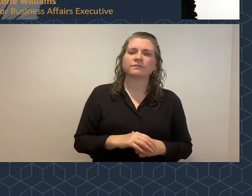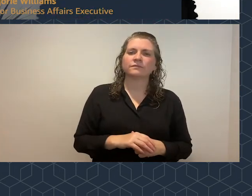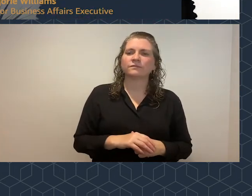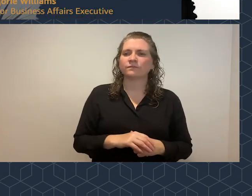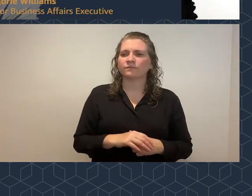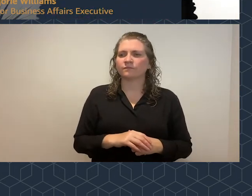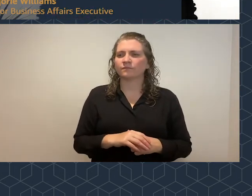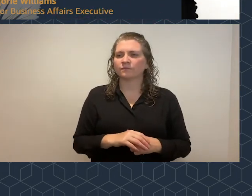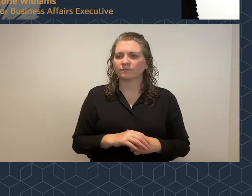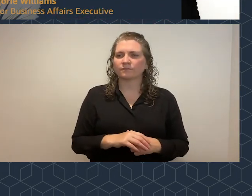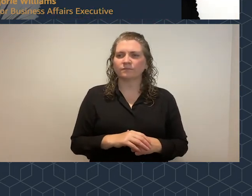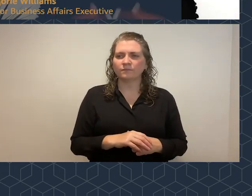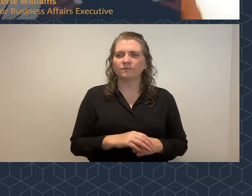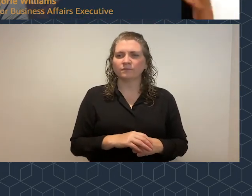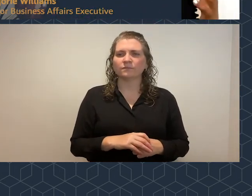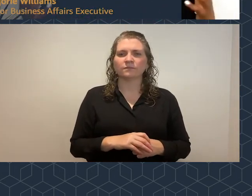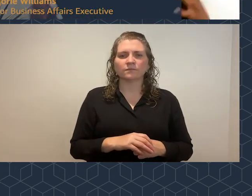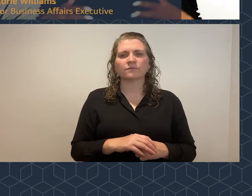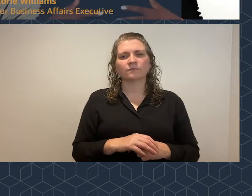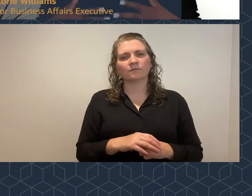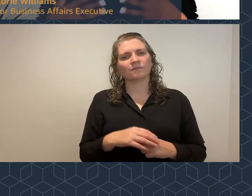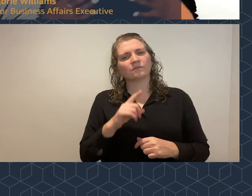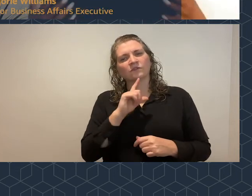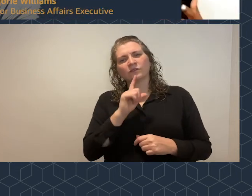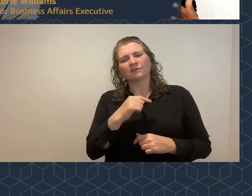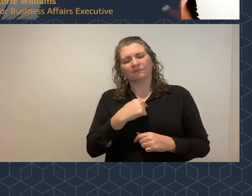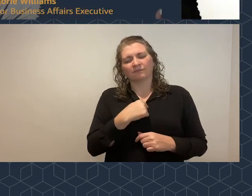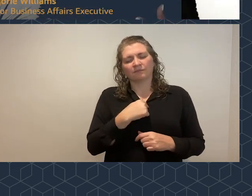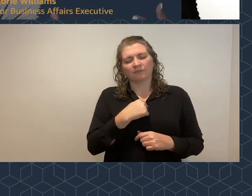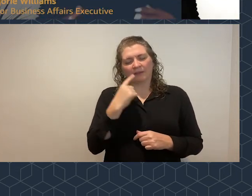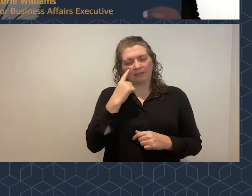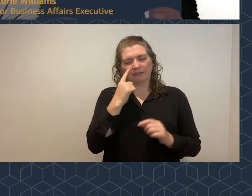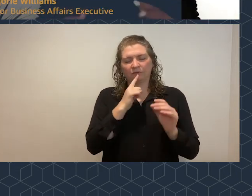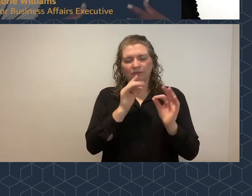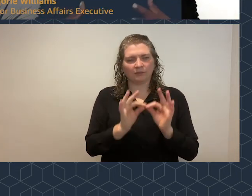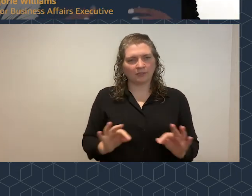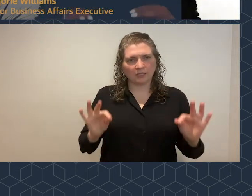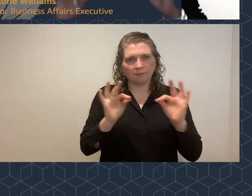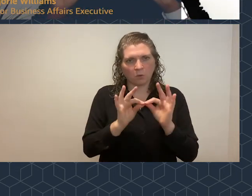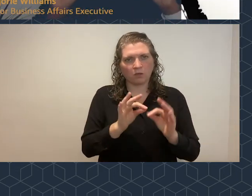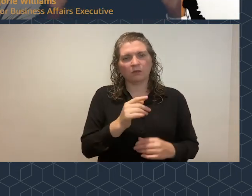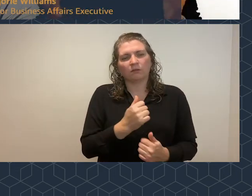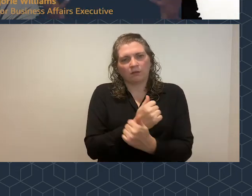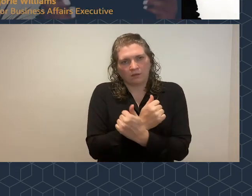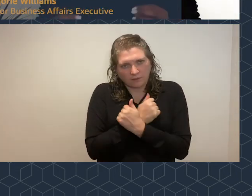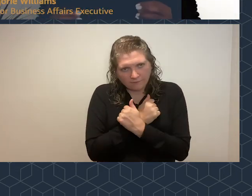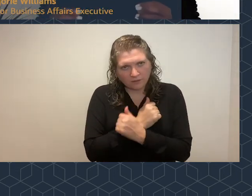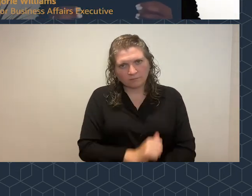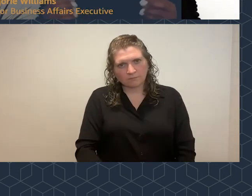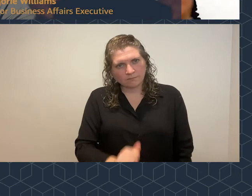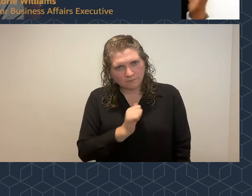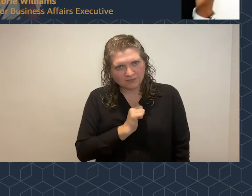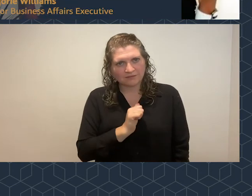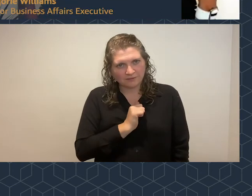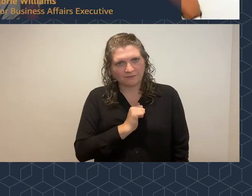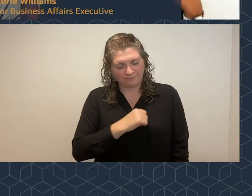what you said, I mean, I agree. Like it really boils down to you like loving yourself, and really for a lot of us, again, reframing